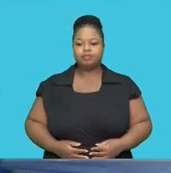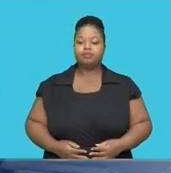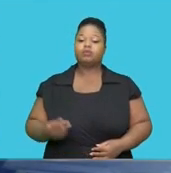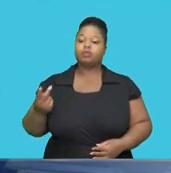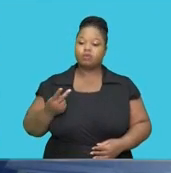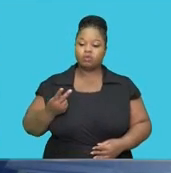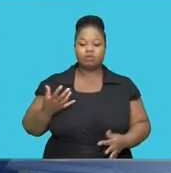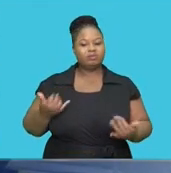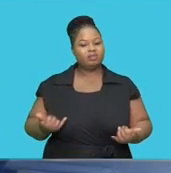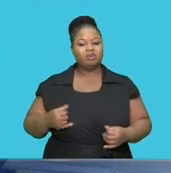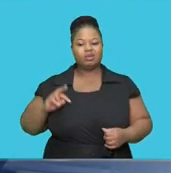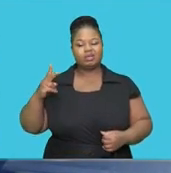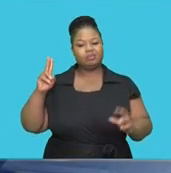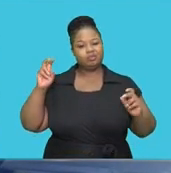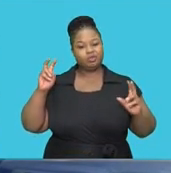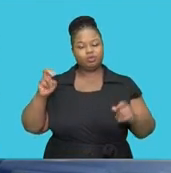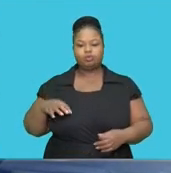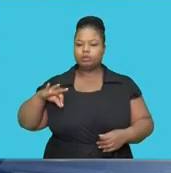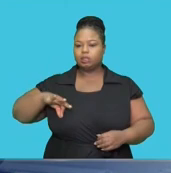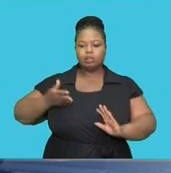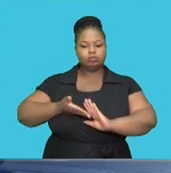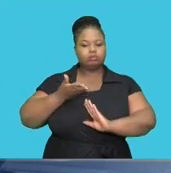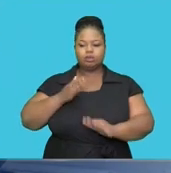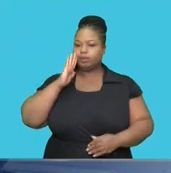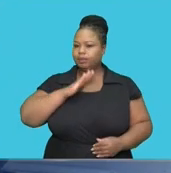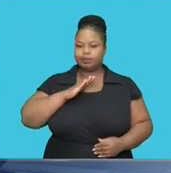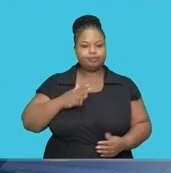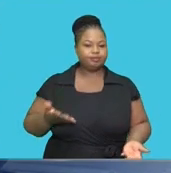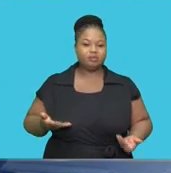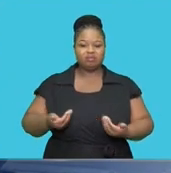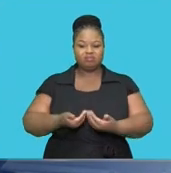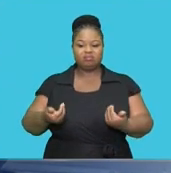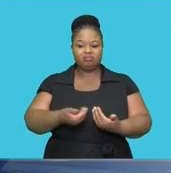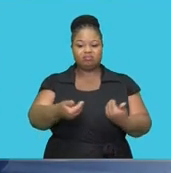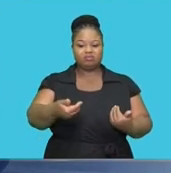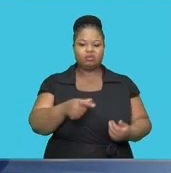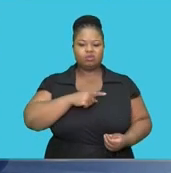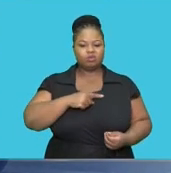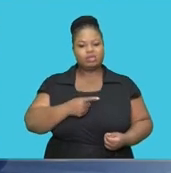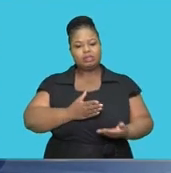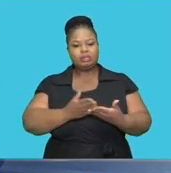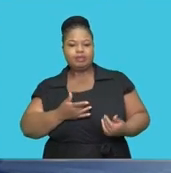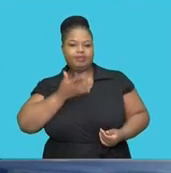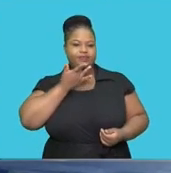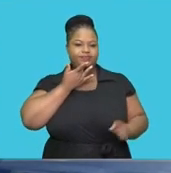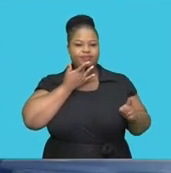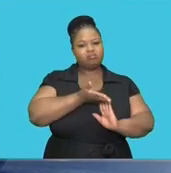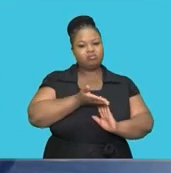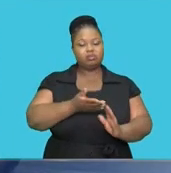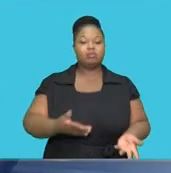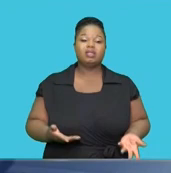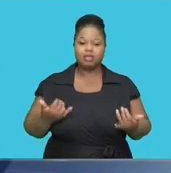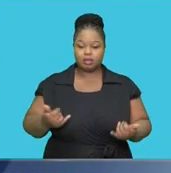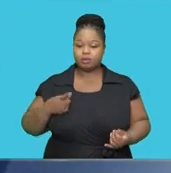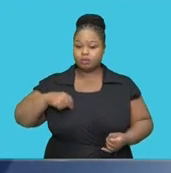now again issue sinayo indaba yama increase asitholi ngendlela, kuya divide anwa ngaphakathi, bayenza kuneke laba abanikayo kunabantu abangabanikiyo.